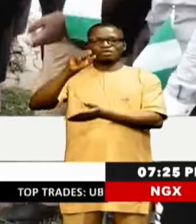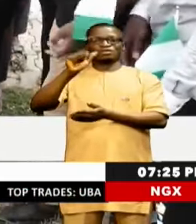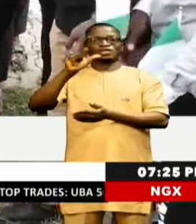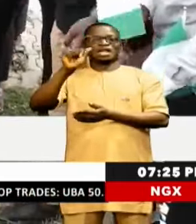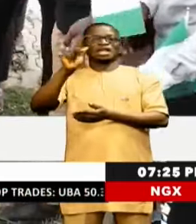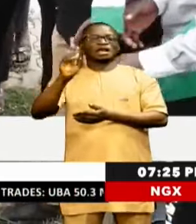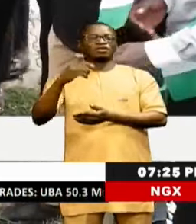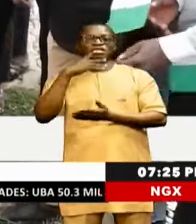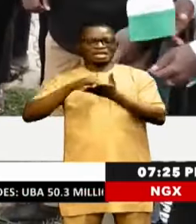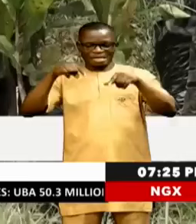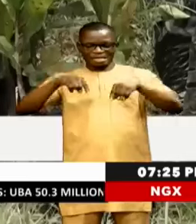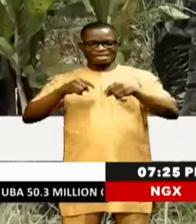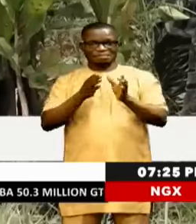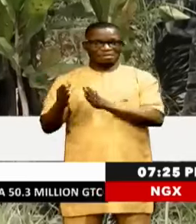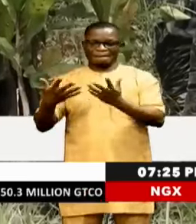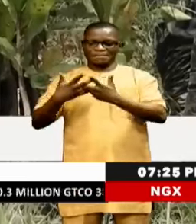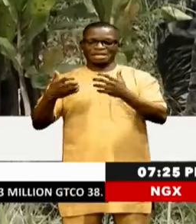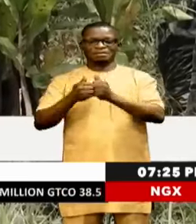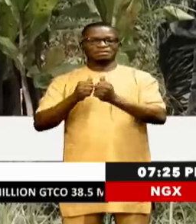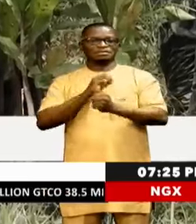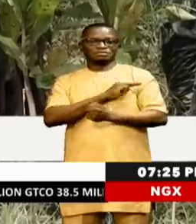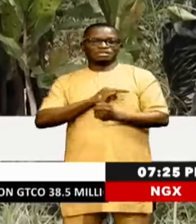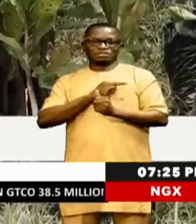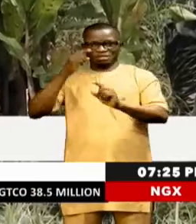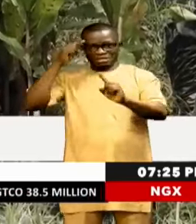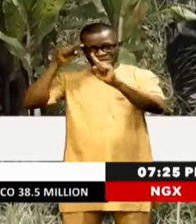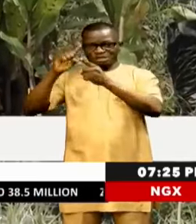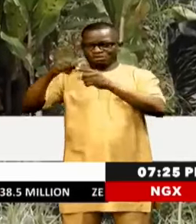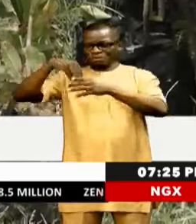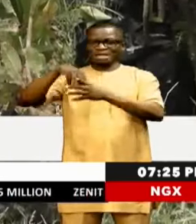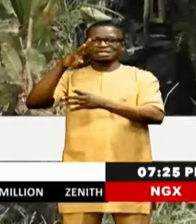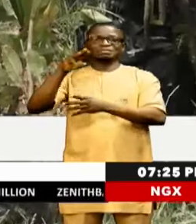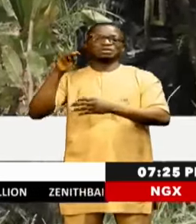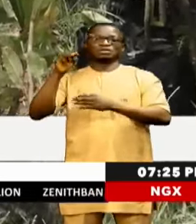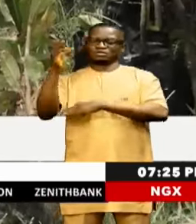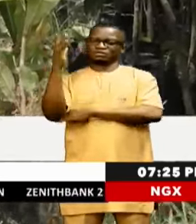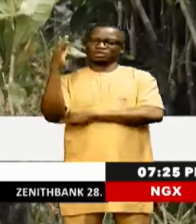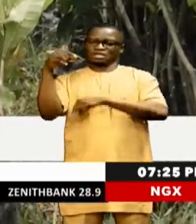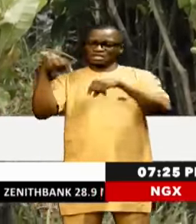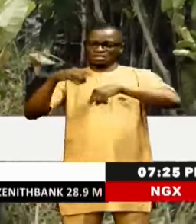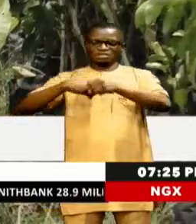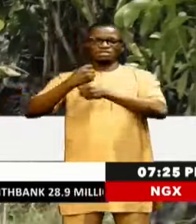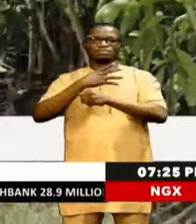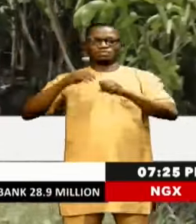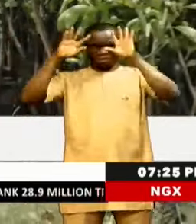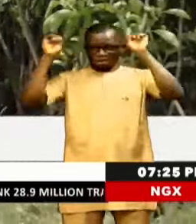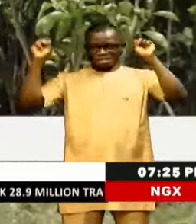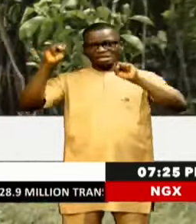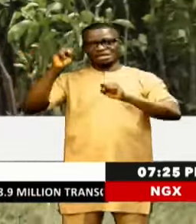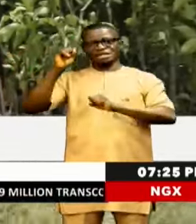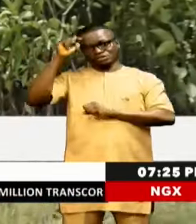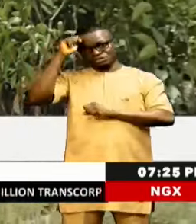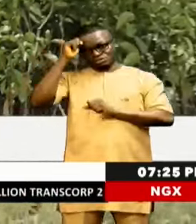initiative aligns with the ministry's target of planting 6 million trees this year and President Bola Tinubu's sustainable forest